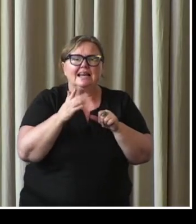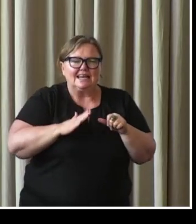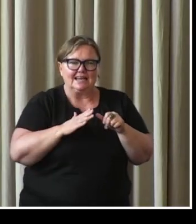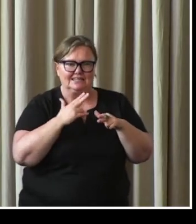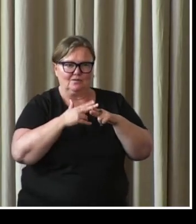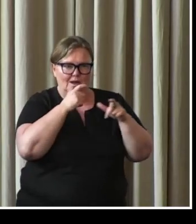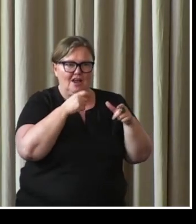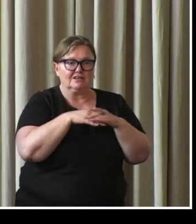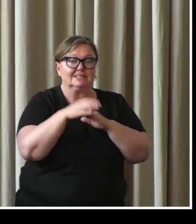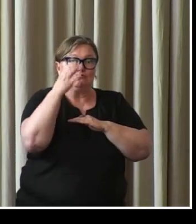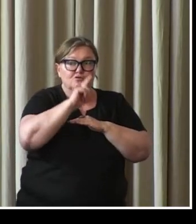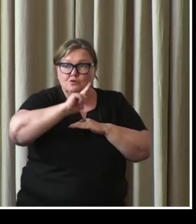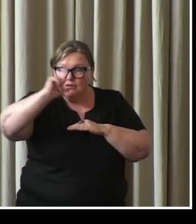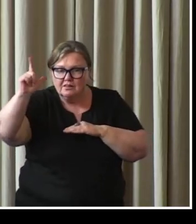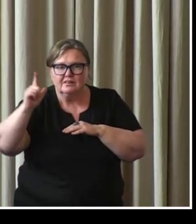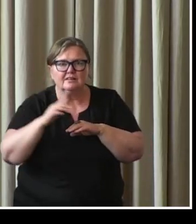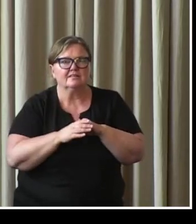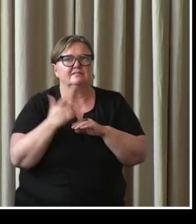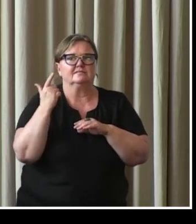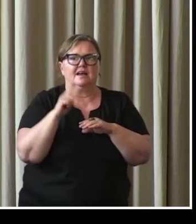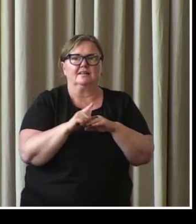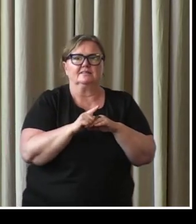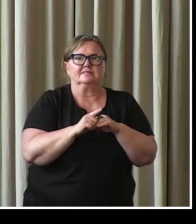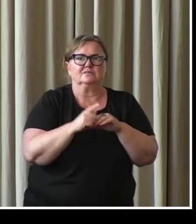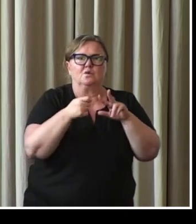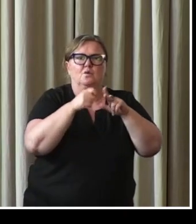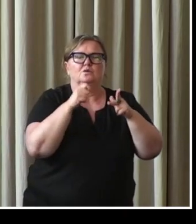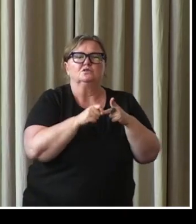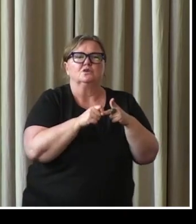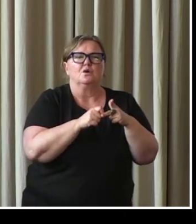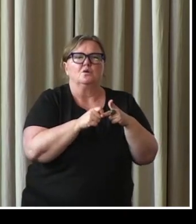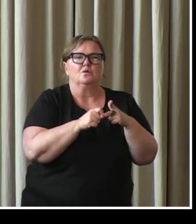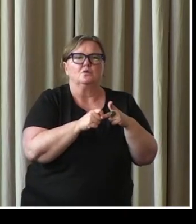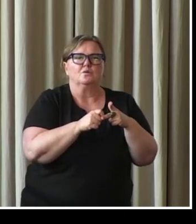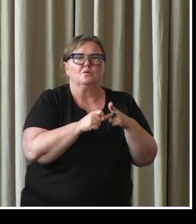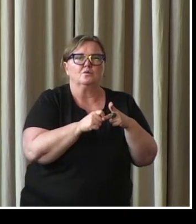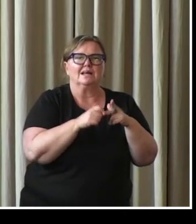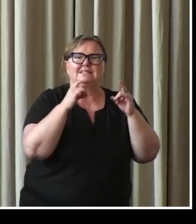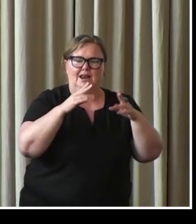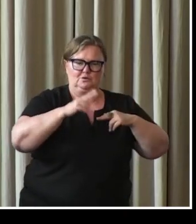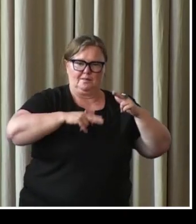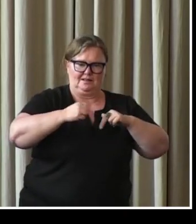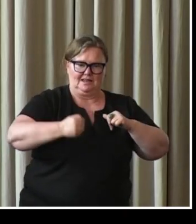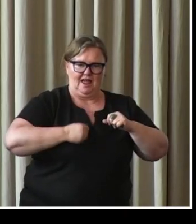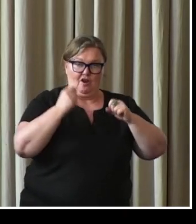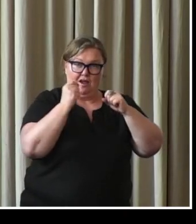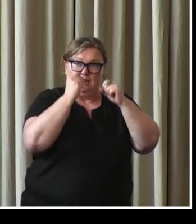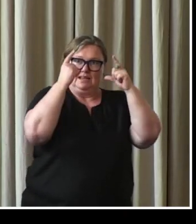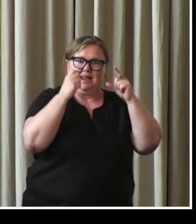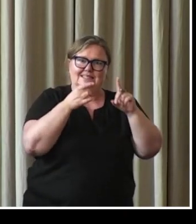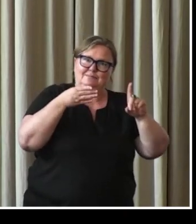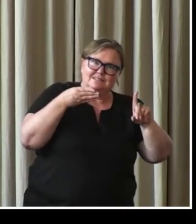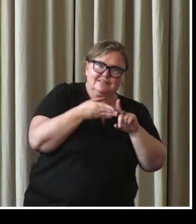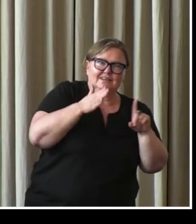carers in rural areas and also starting to build an understanding of the specific needs